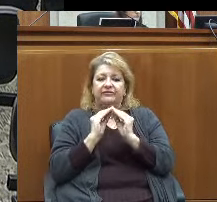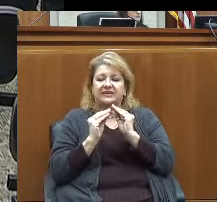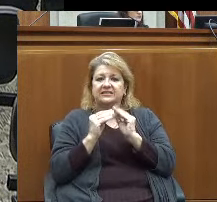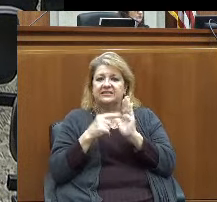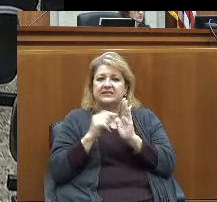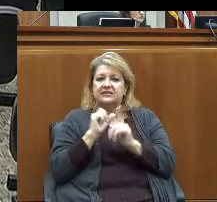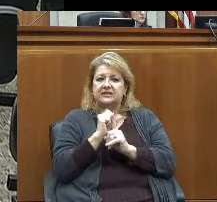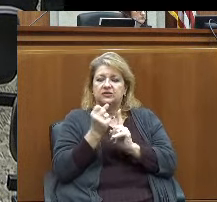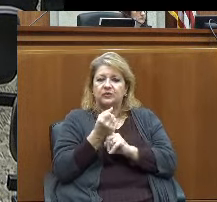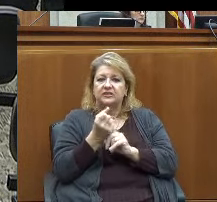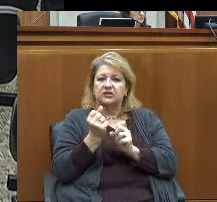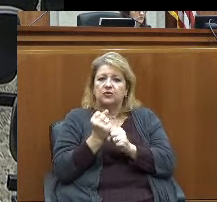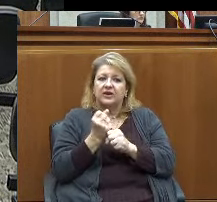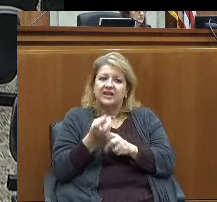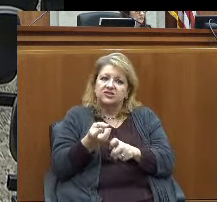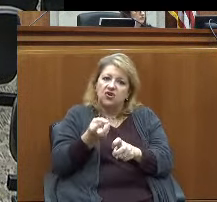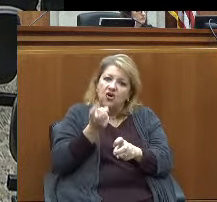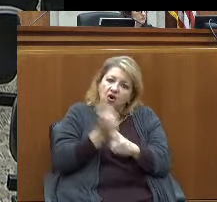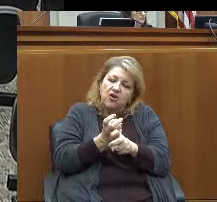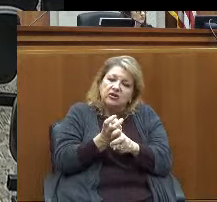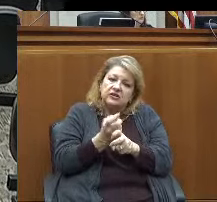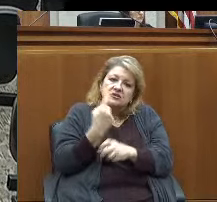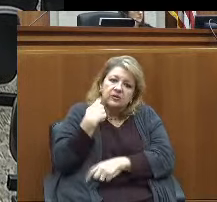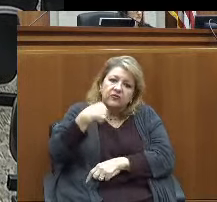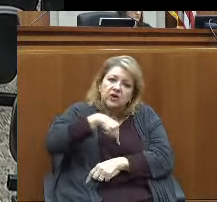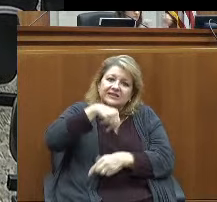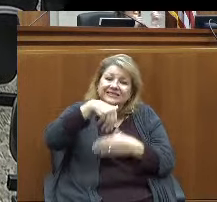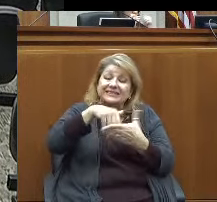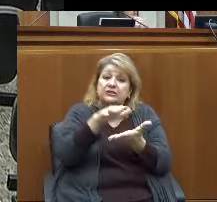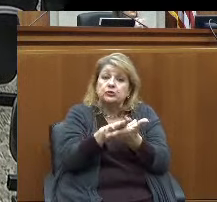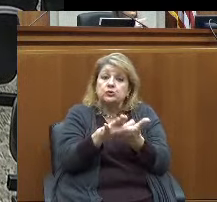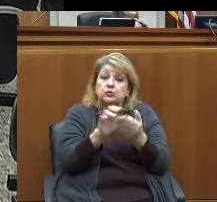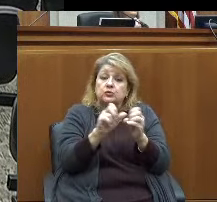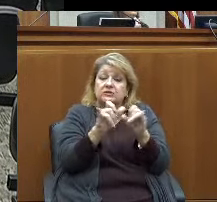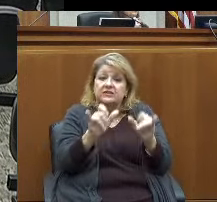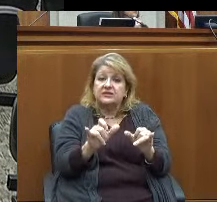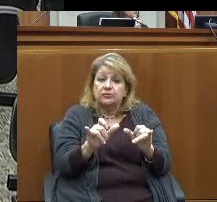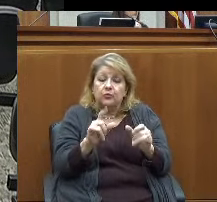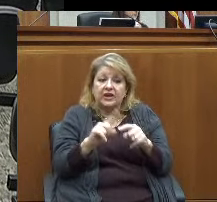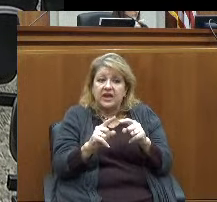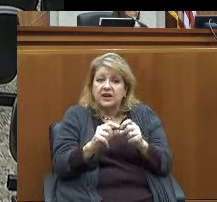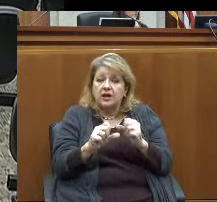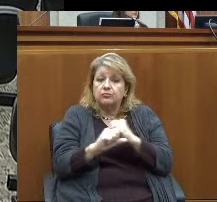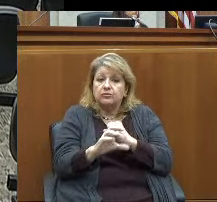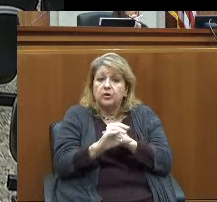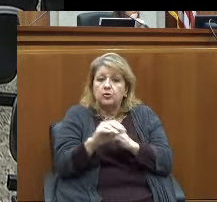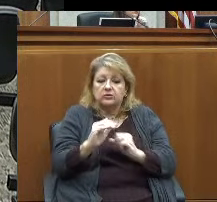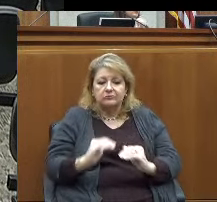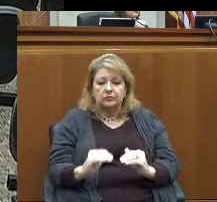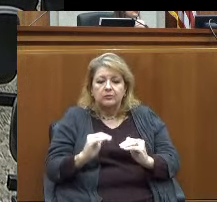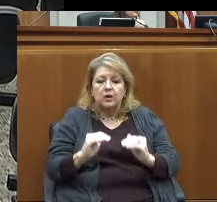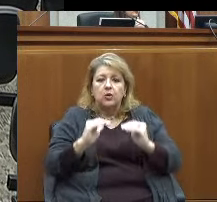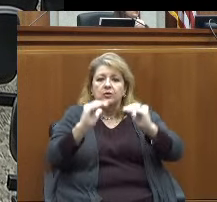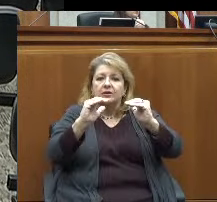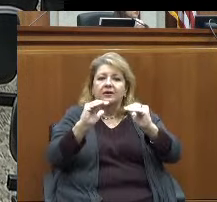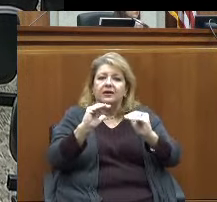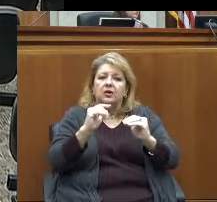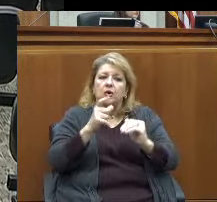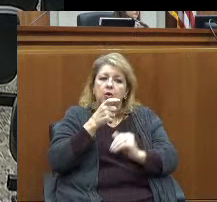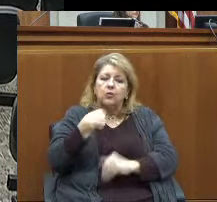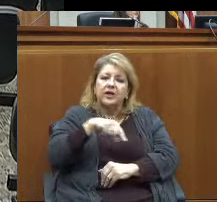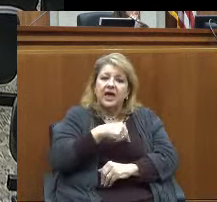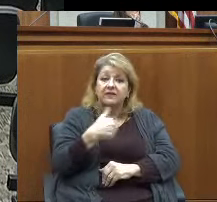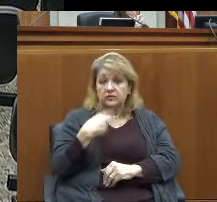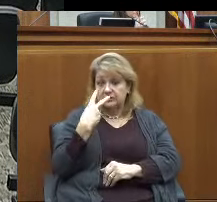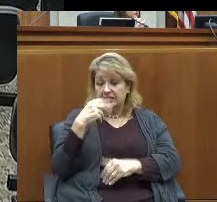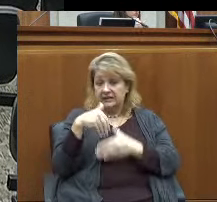situation that creates a hardship for us in the school systems from promoting with our own ranks. In certification,